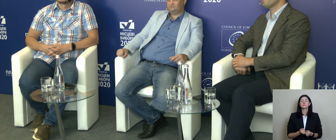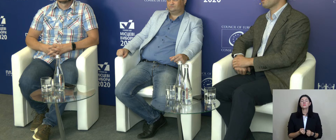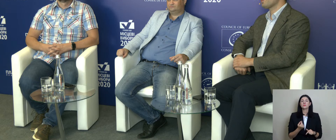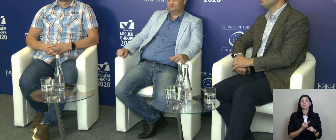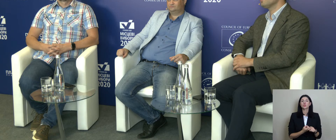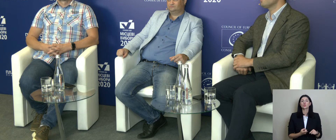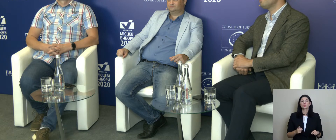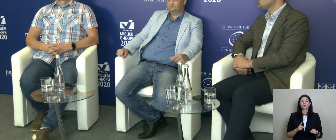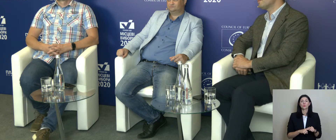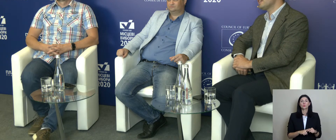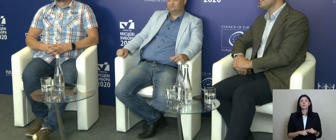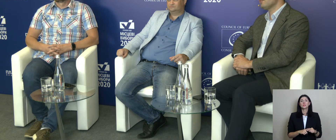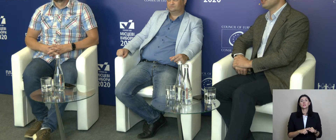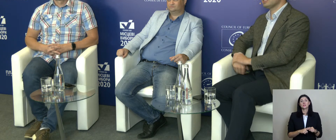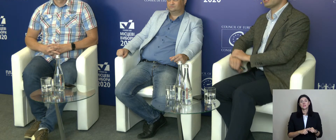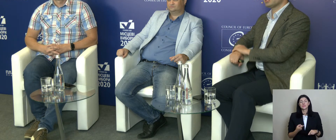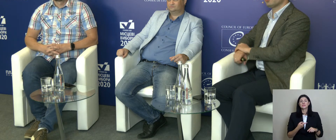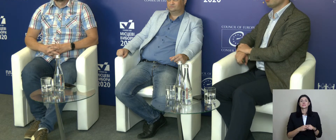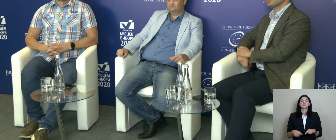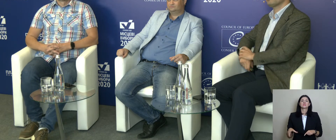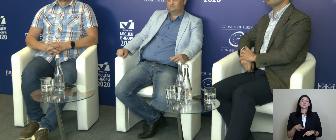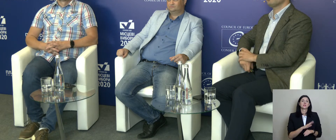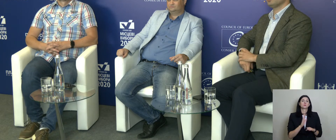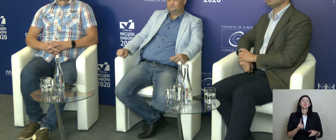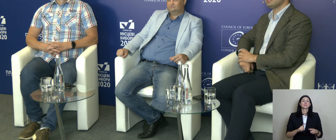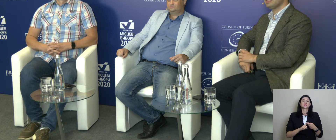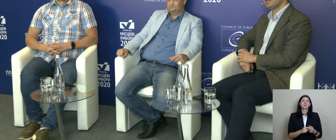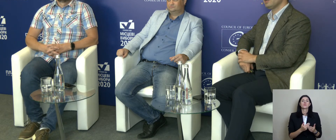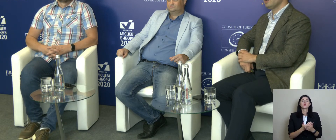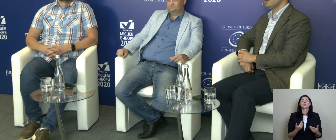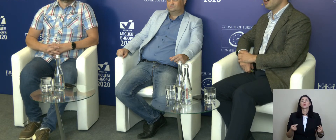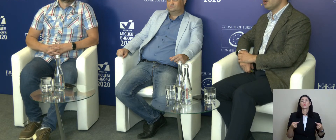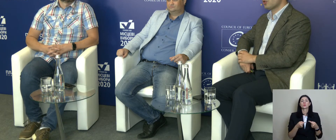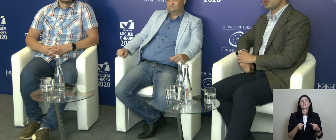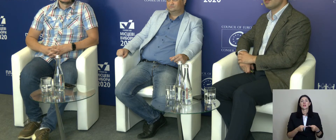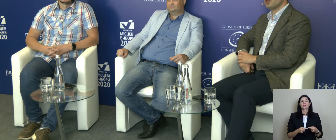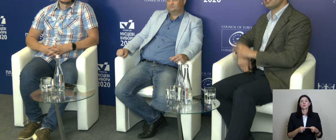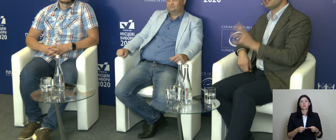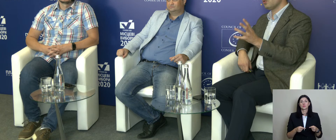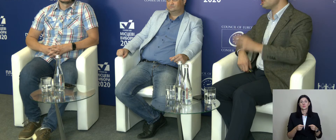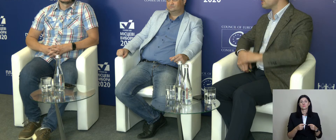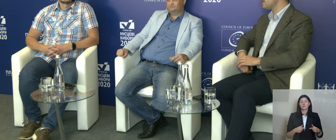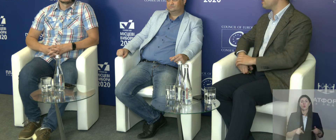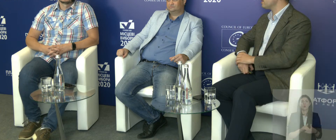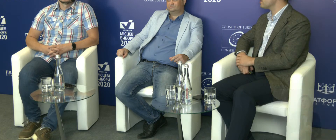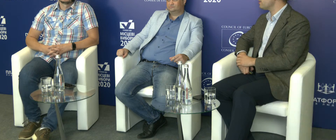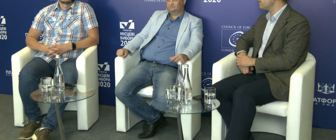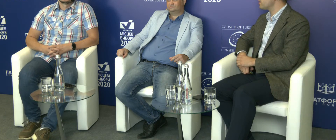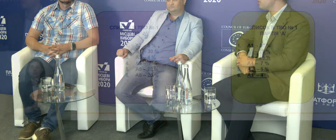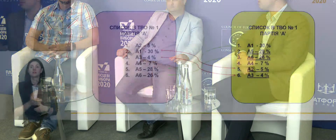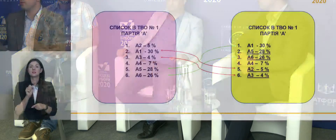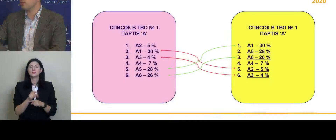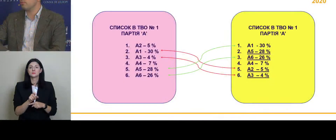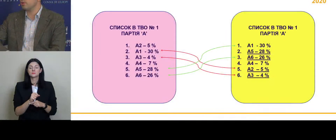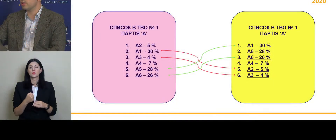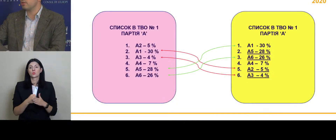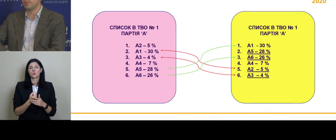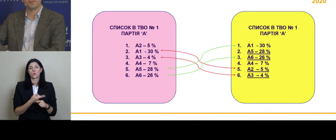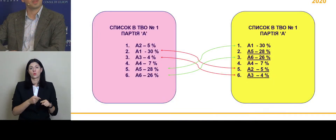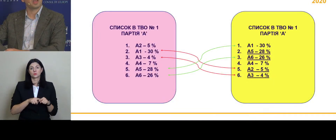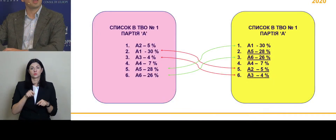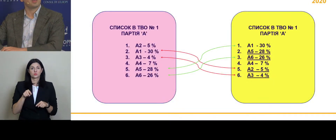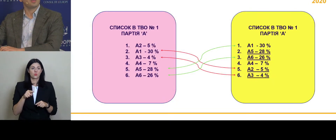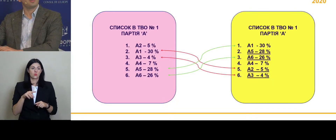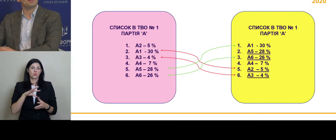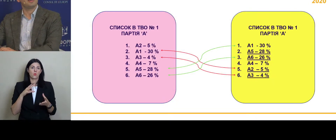of the crowd that should explain that. It depends on the community, but well,